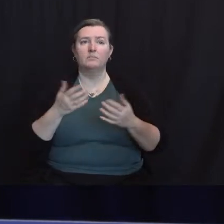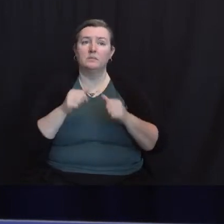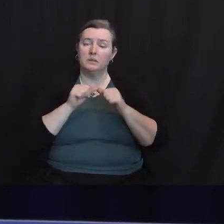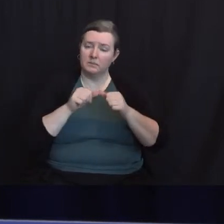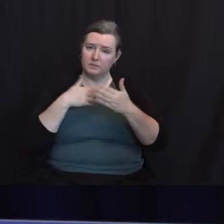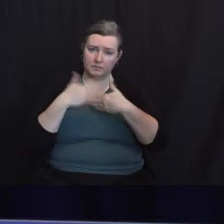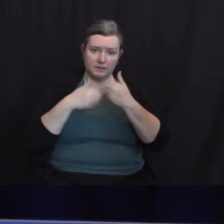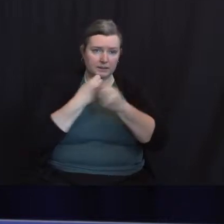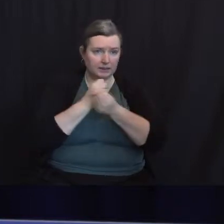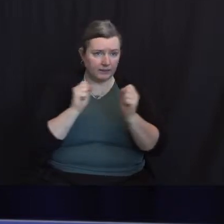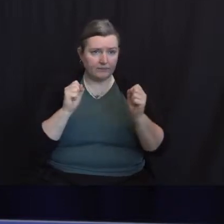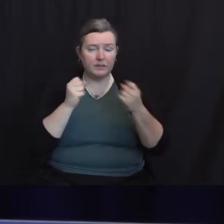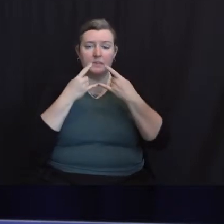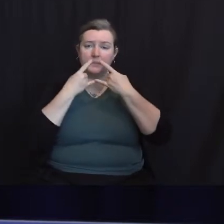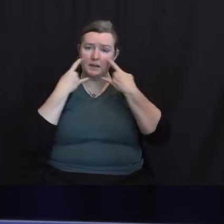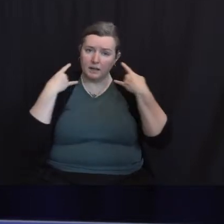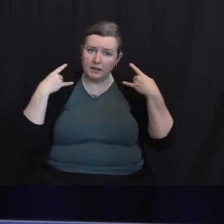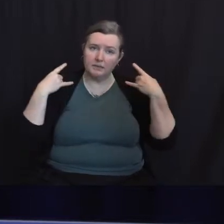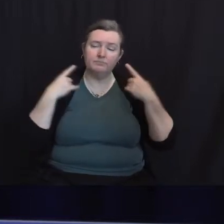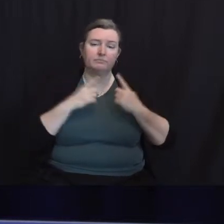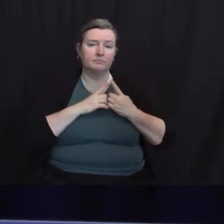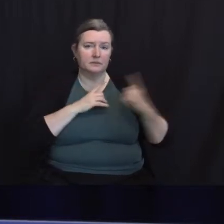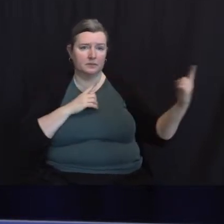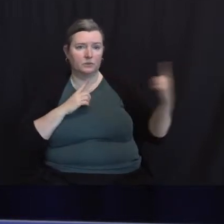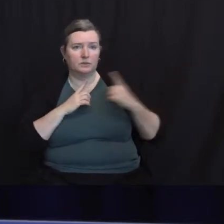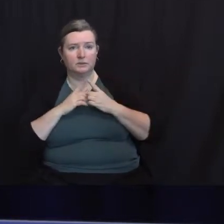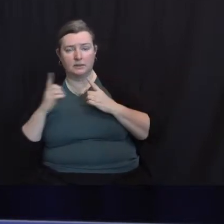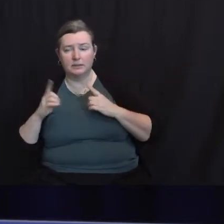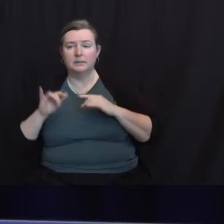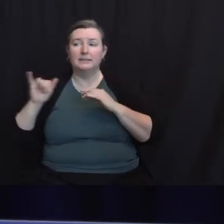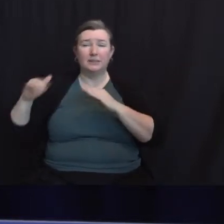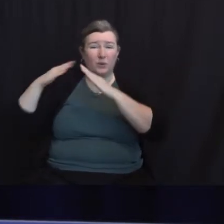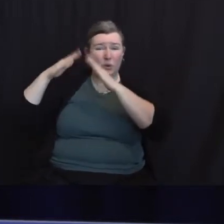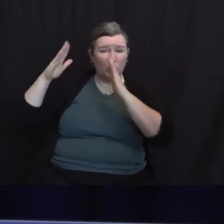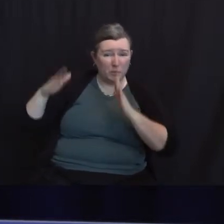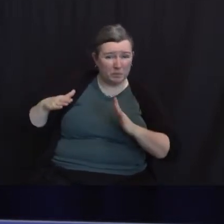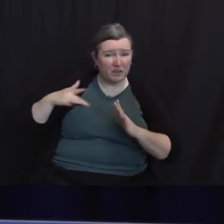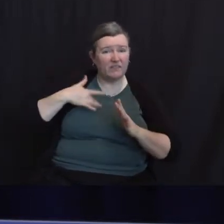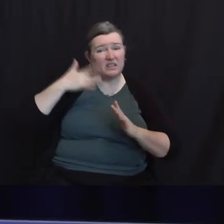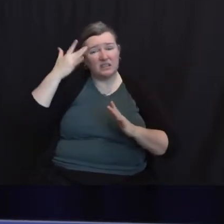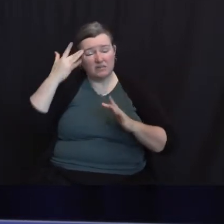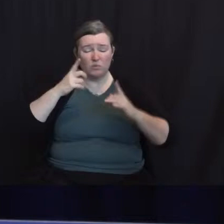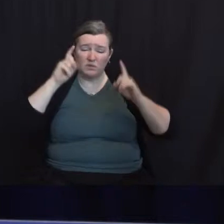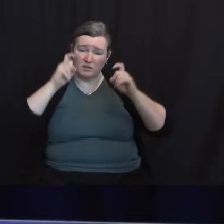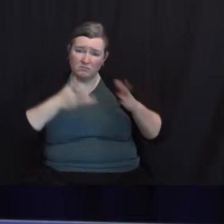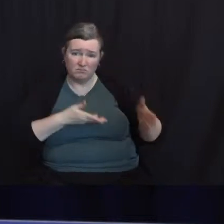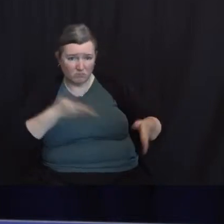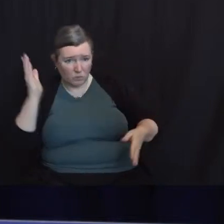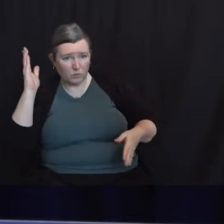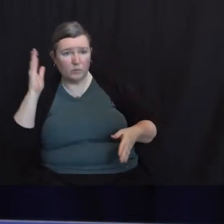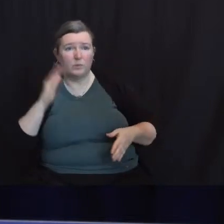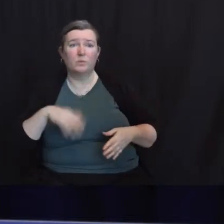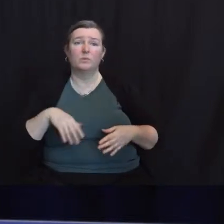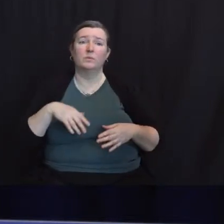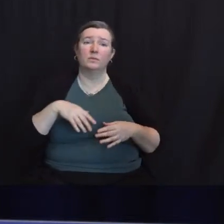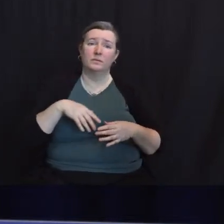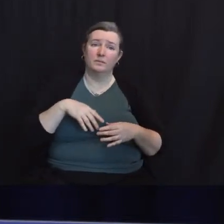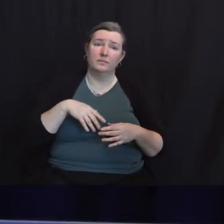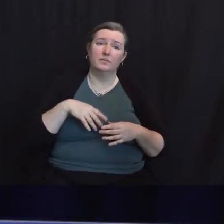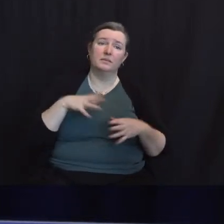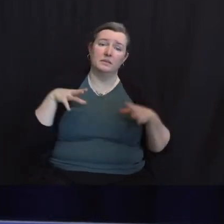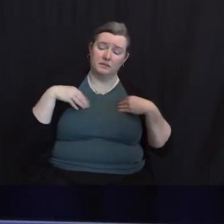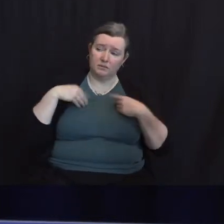mask up, socially distance, stay home when you're sick, get tested, and remember, for each other and for us all, please take the